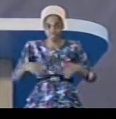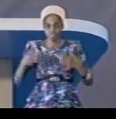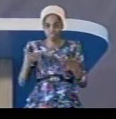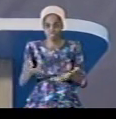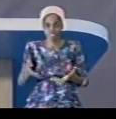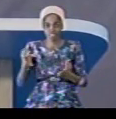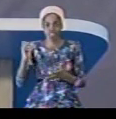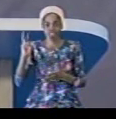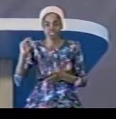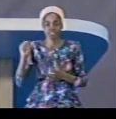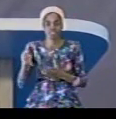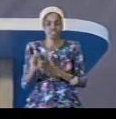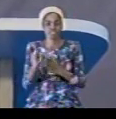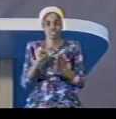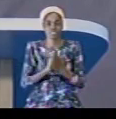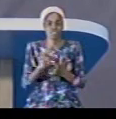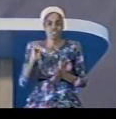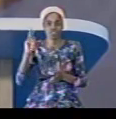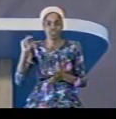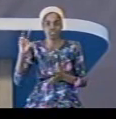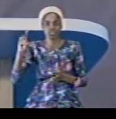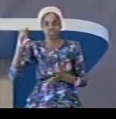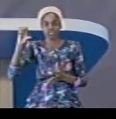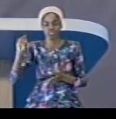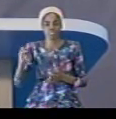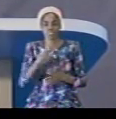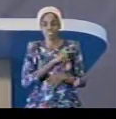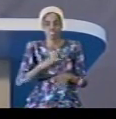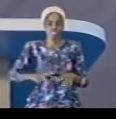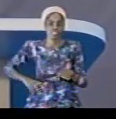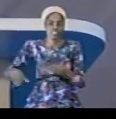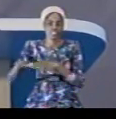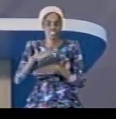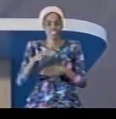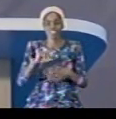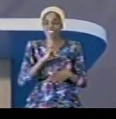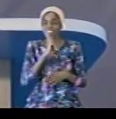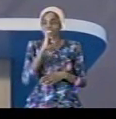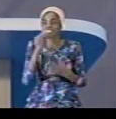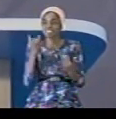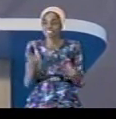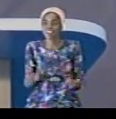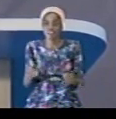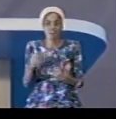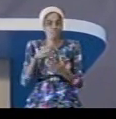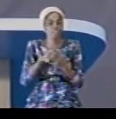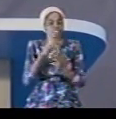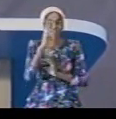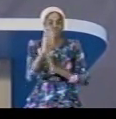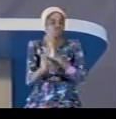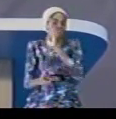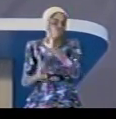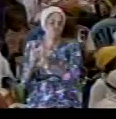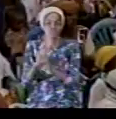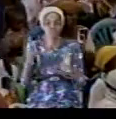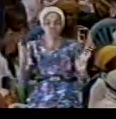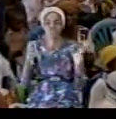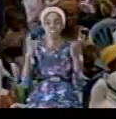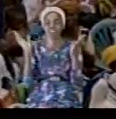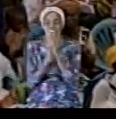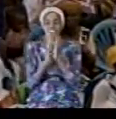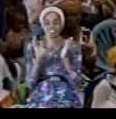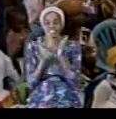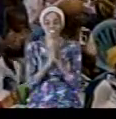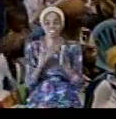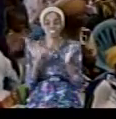Ondo Kingdom. Ondo Kingdom is now on world map, all over the world. Put your hands together